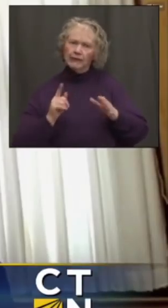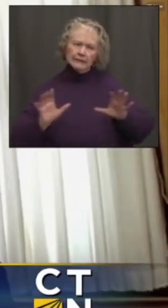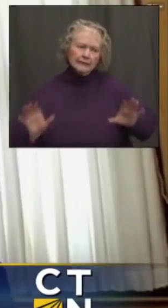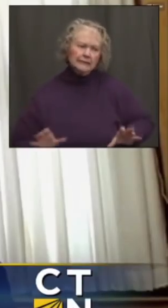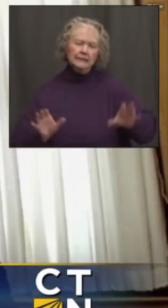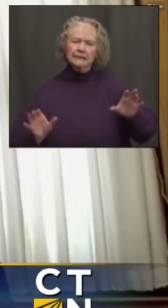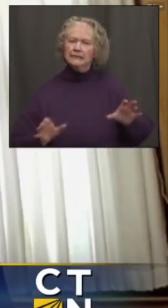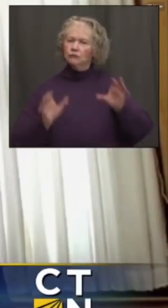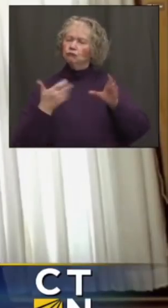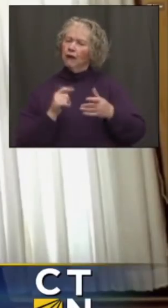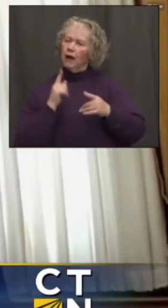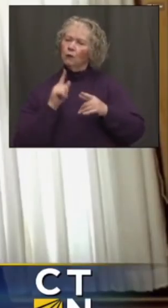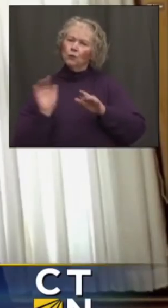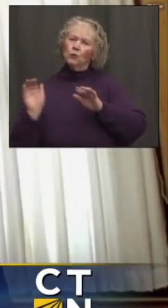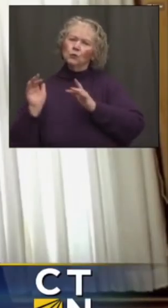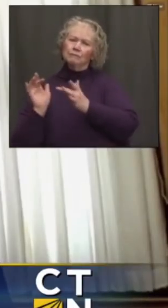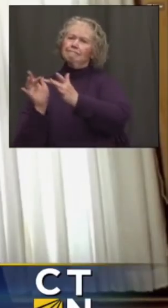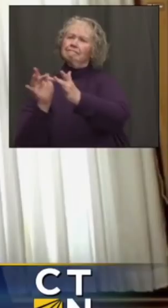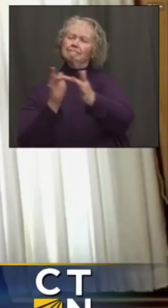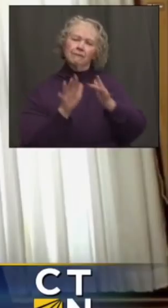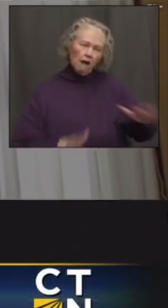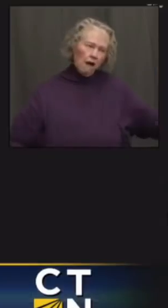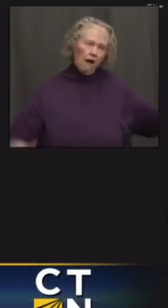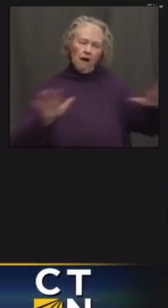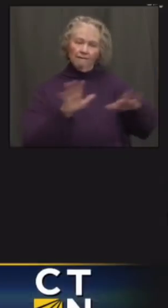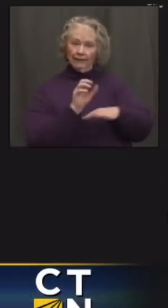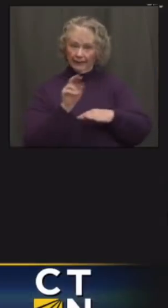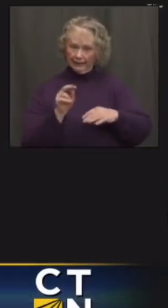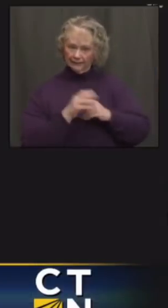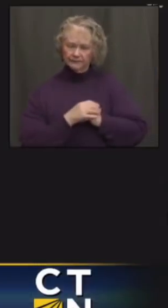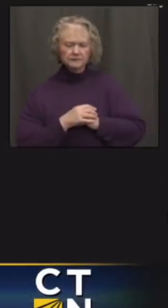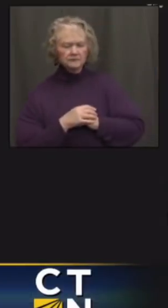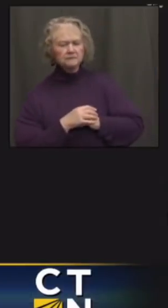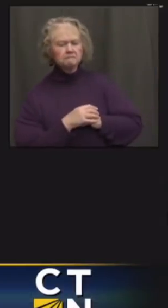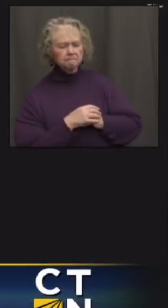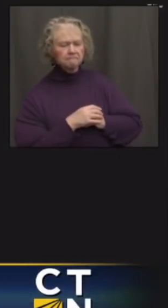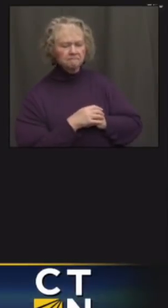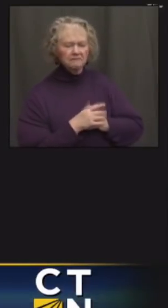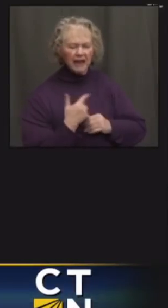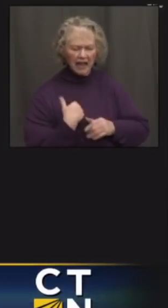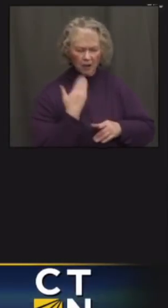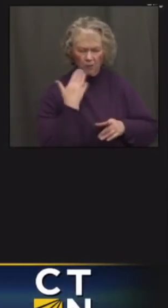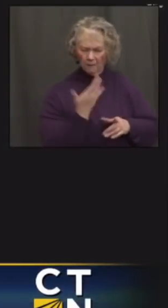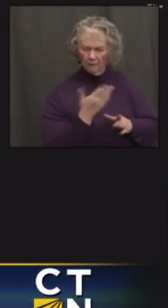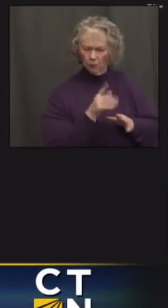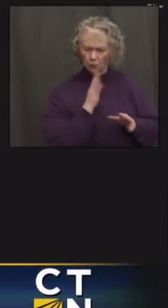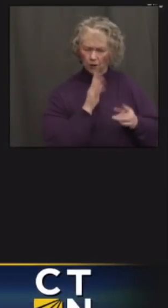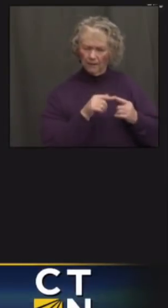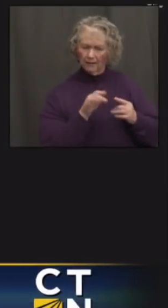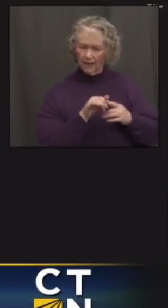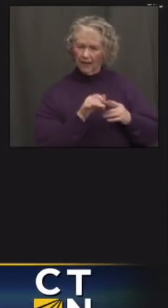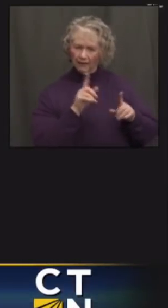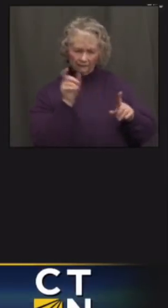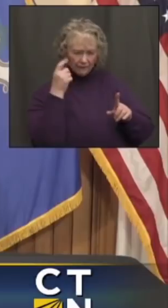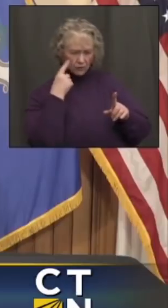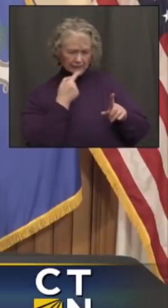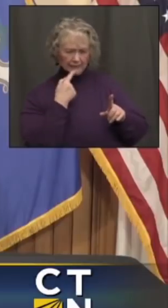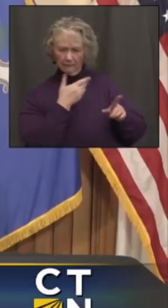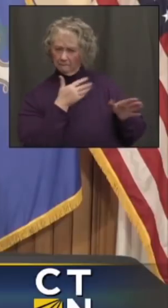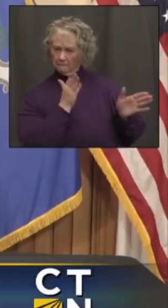state through our other providers, our local health departments, our federally qualified health centers, our hospital systems, who are all really mobilizing right